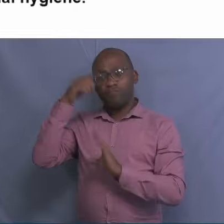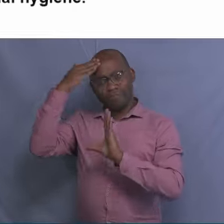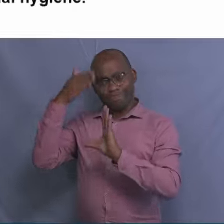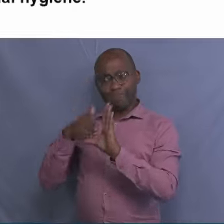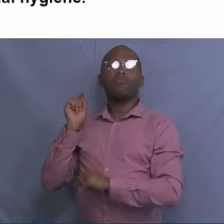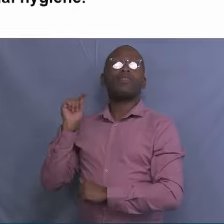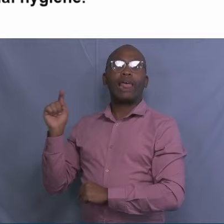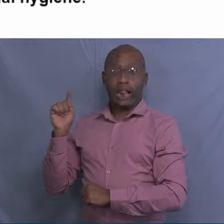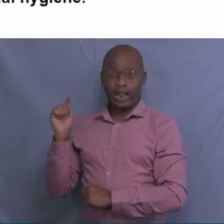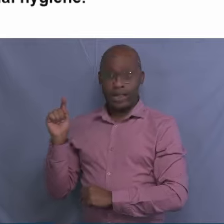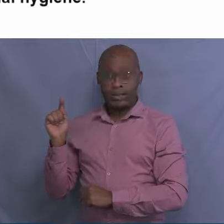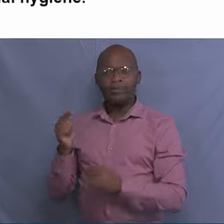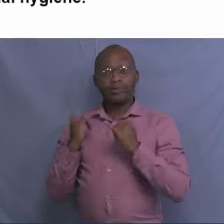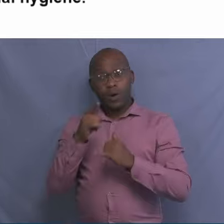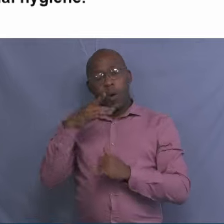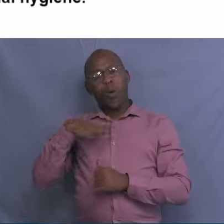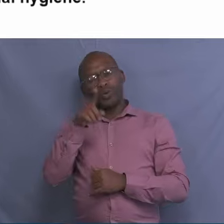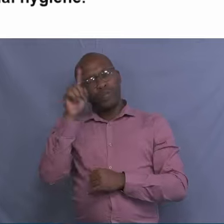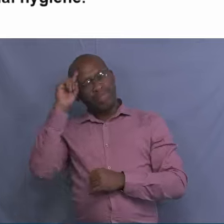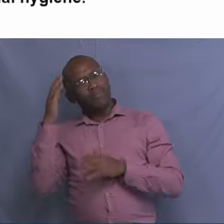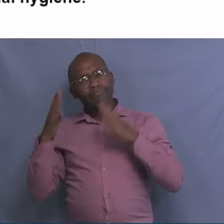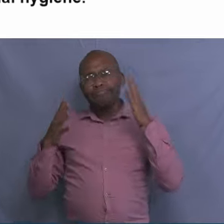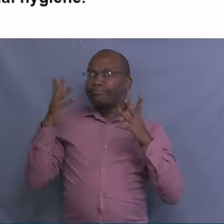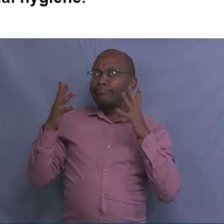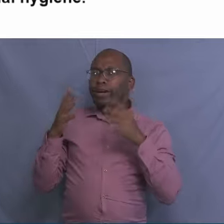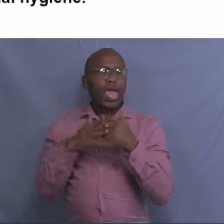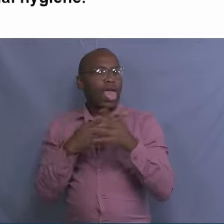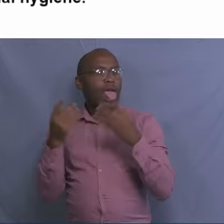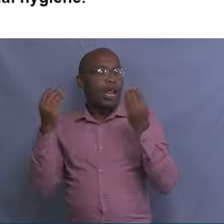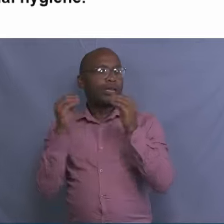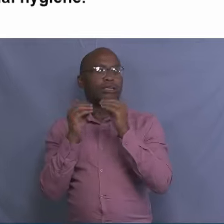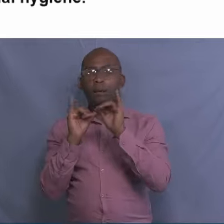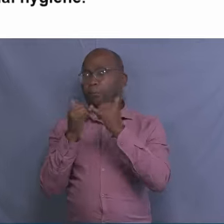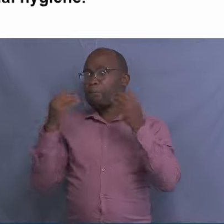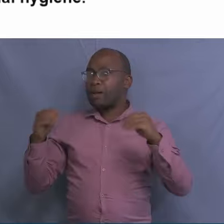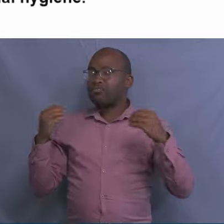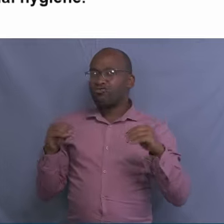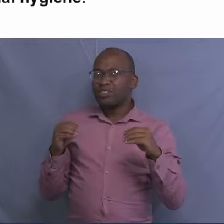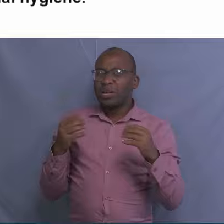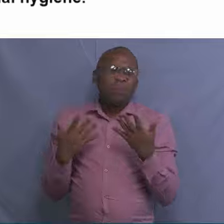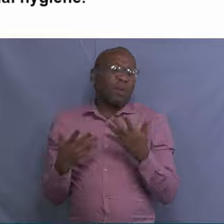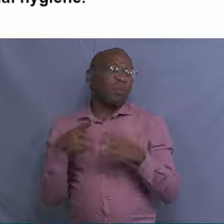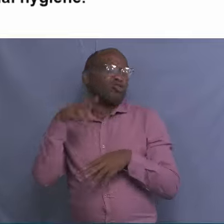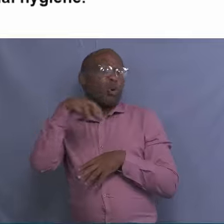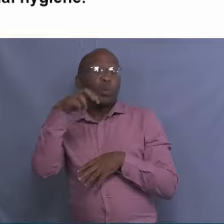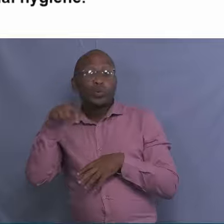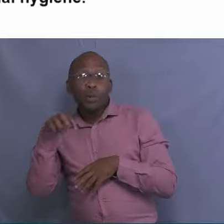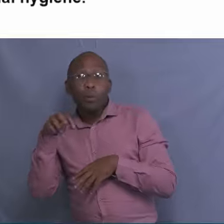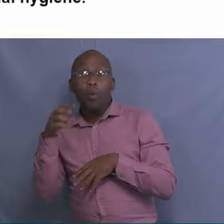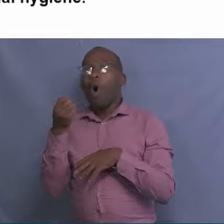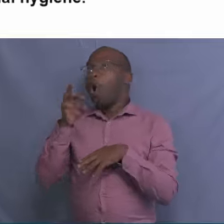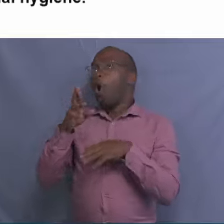point, I want you to just think of a specific business that you can think of. It can be a tourism business, but it does not necessarily have